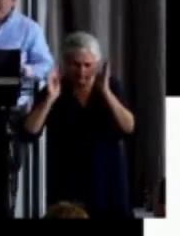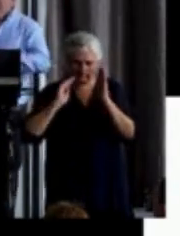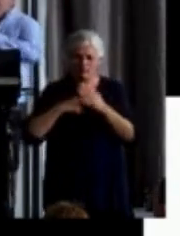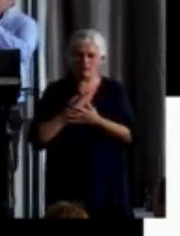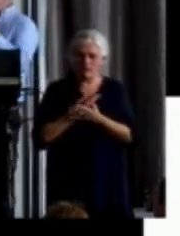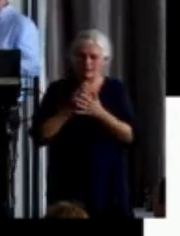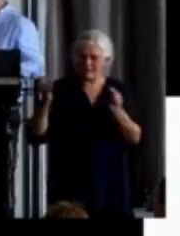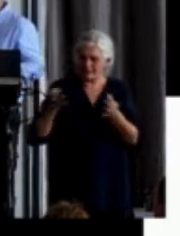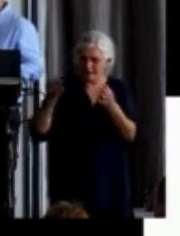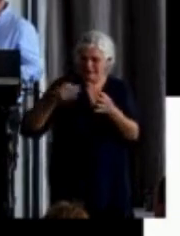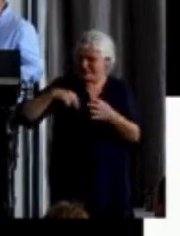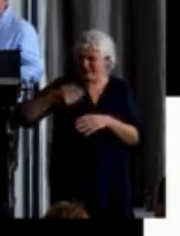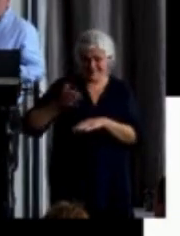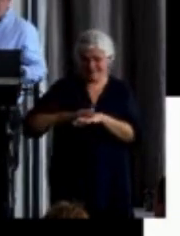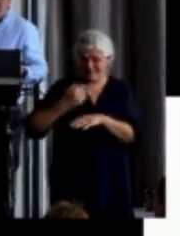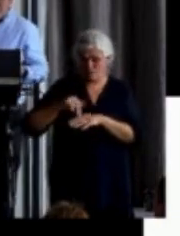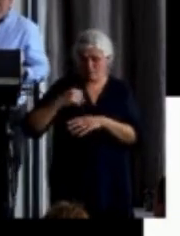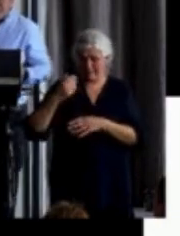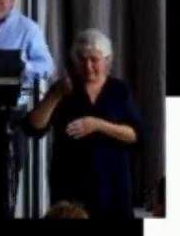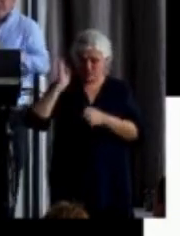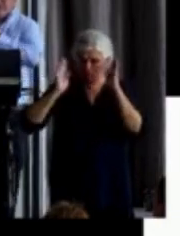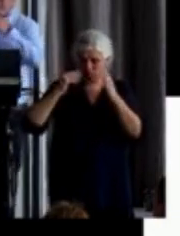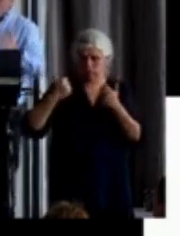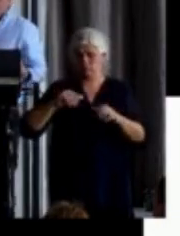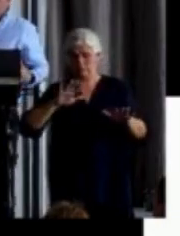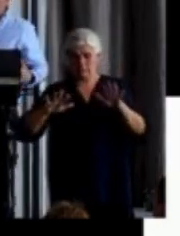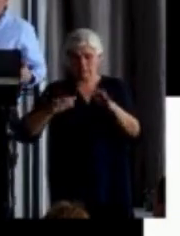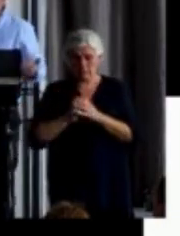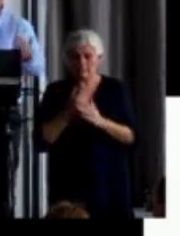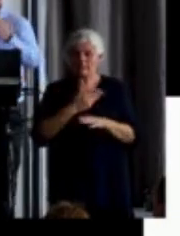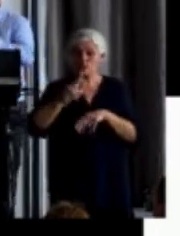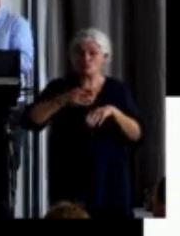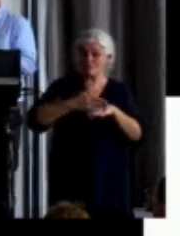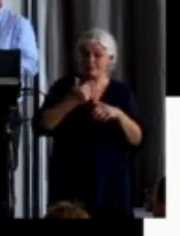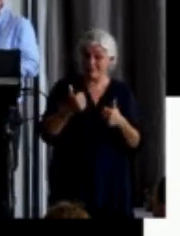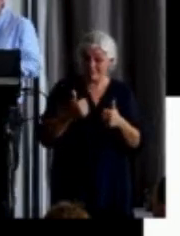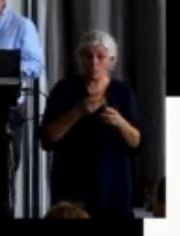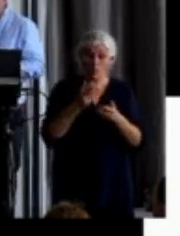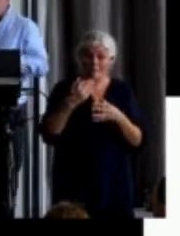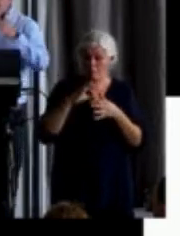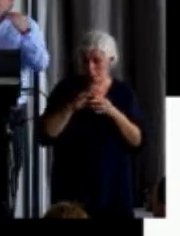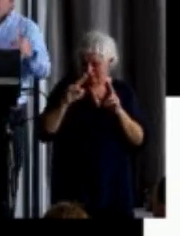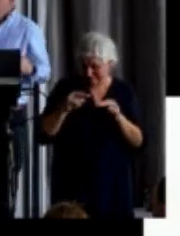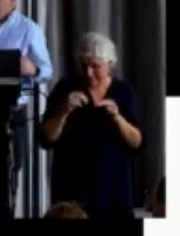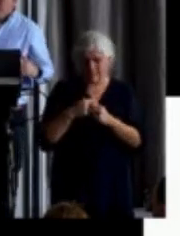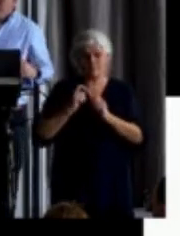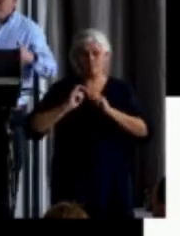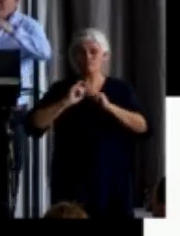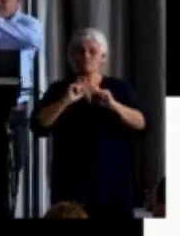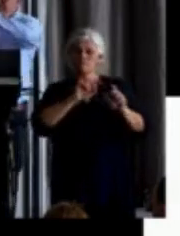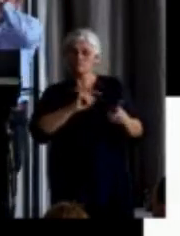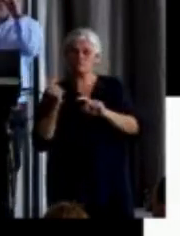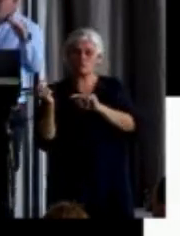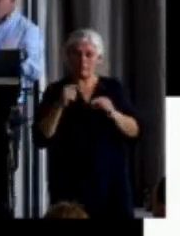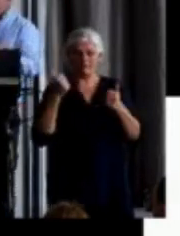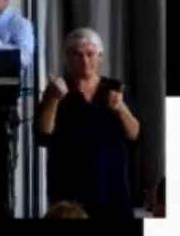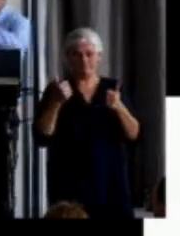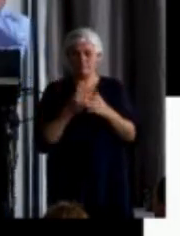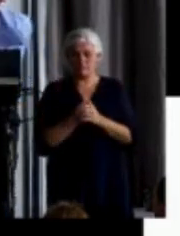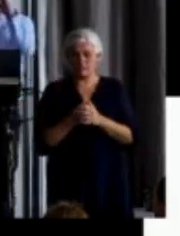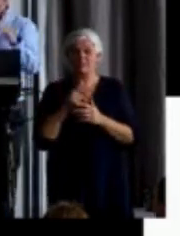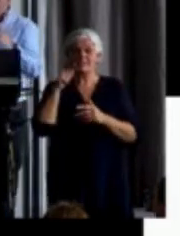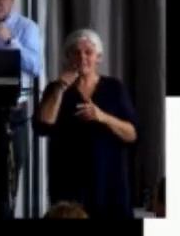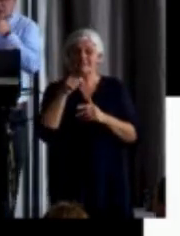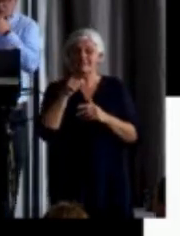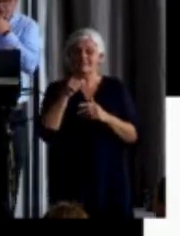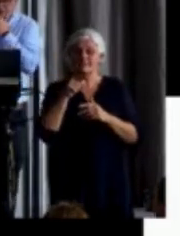garden, and nearly dies from those injuries. Starts new employment, they can work from home, stability returns. This is the sort